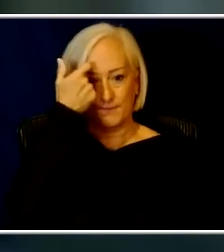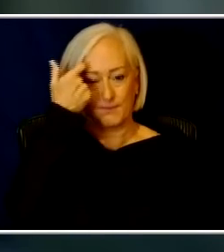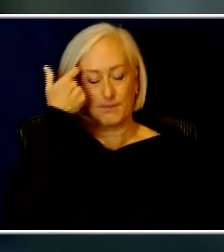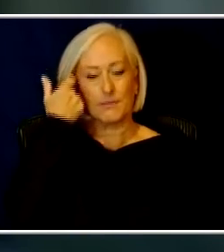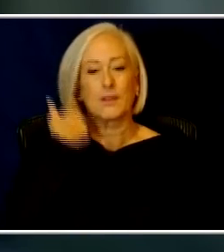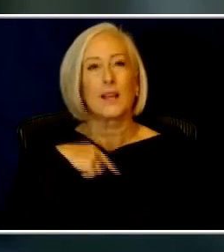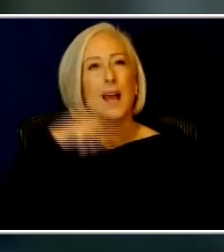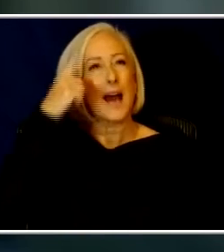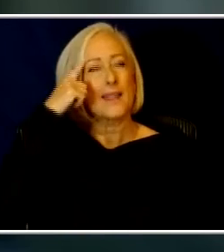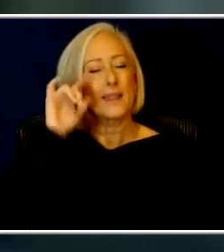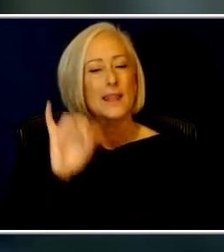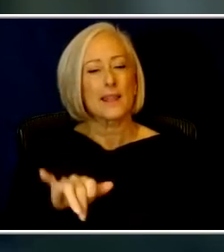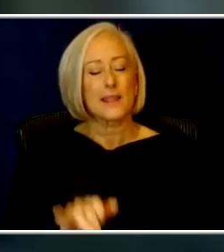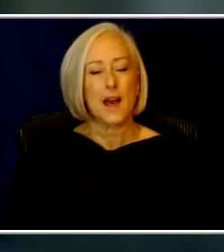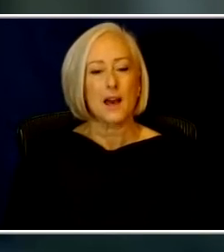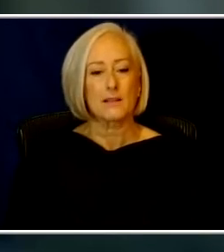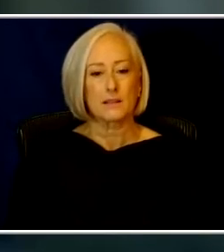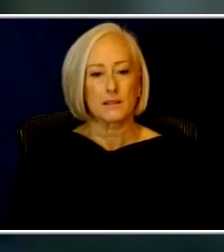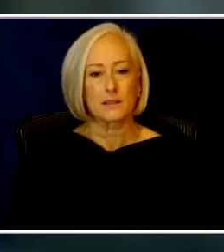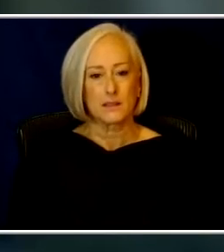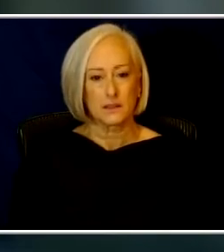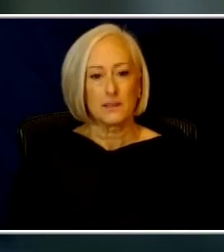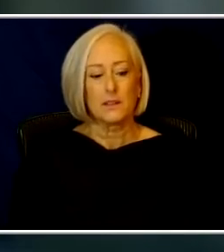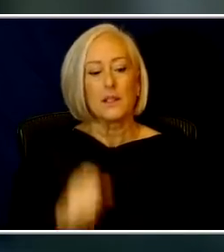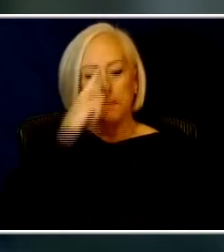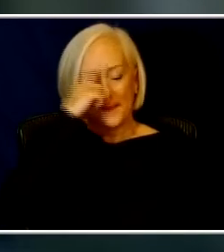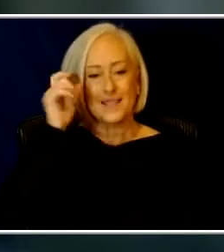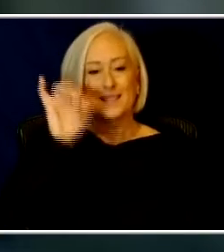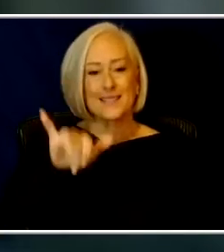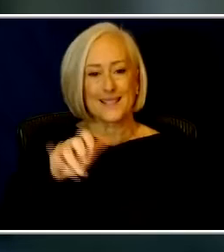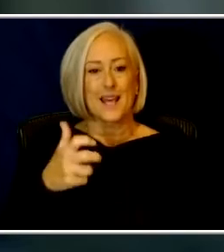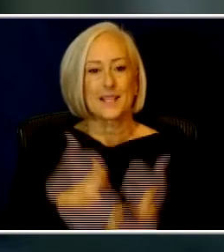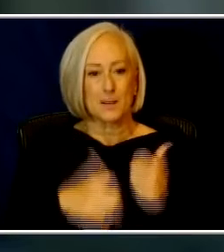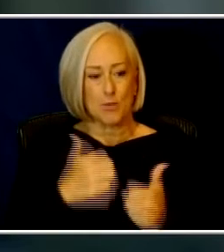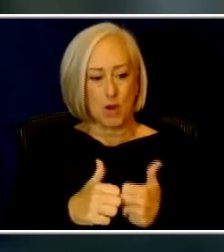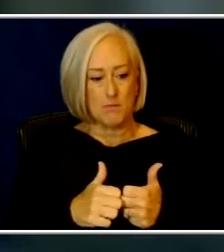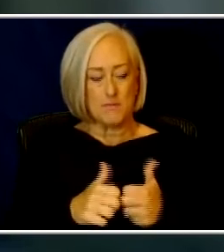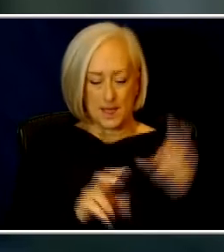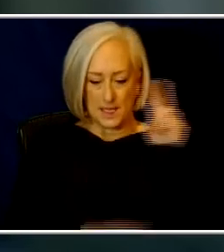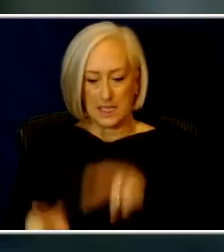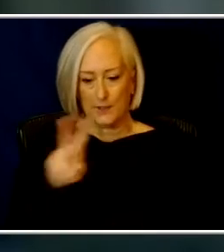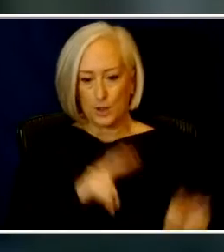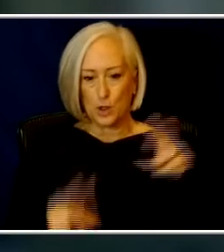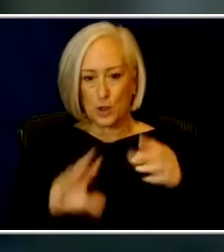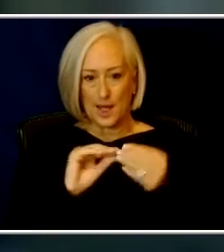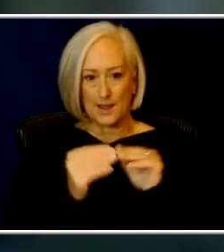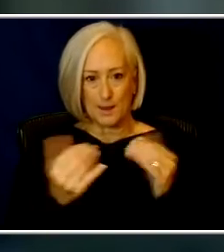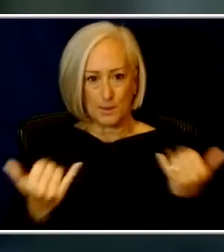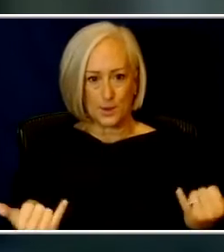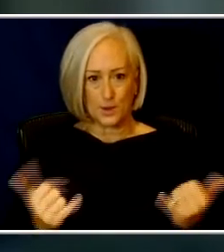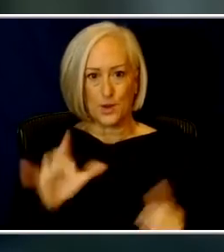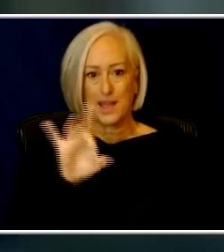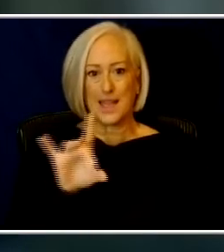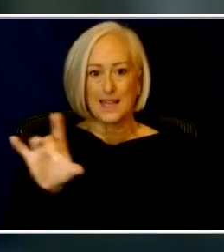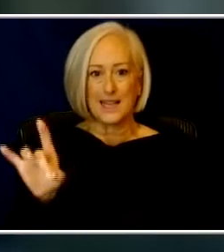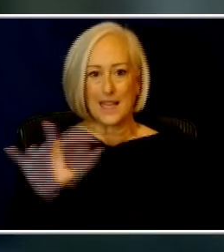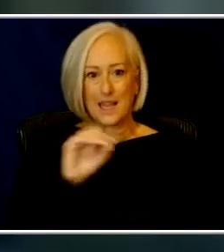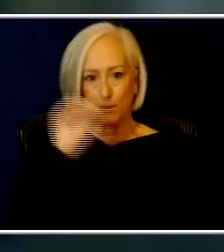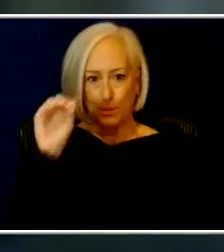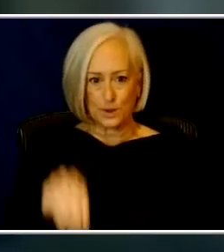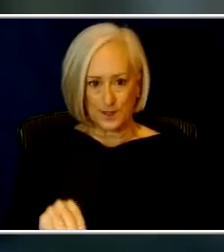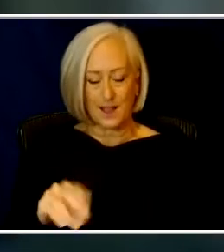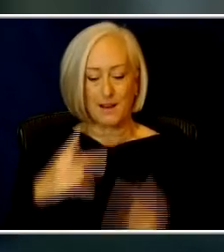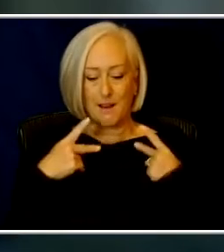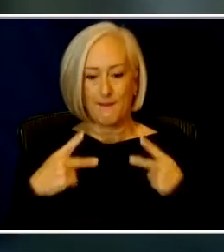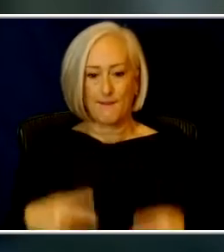think census is a problem. If you look at our census today, it's 88% of physical beds, but if you look